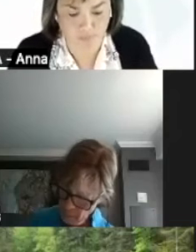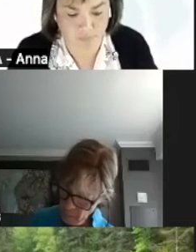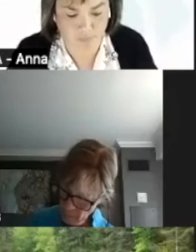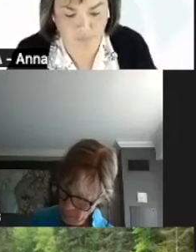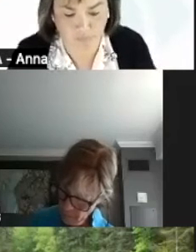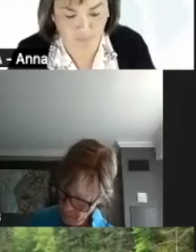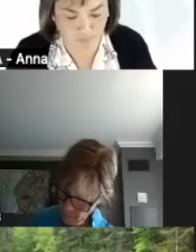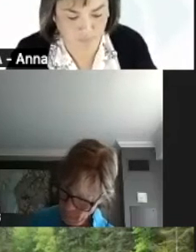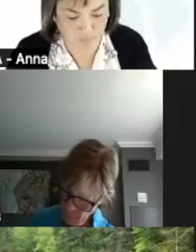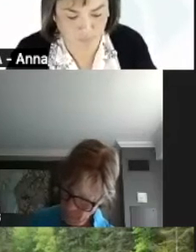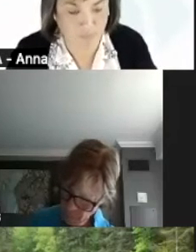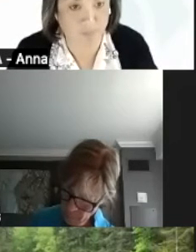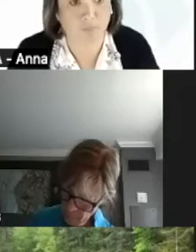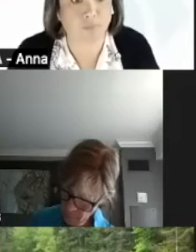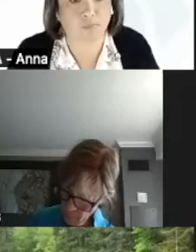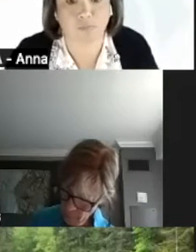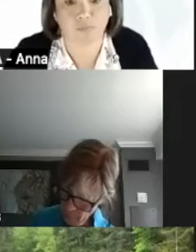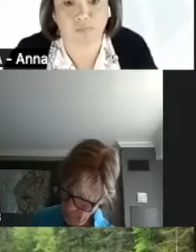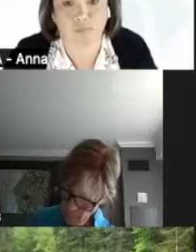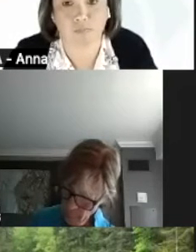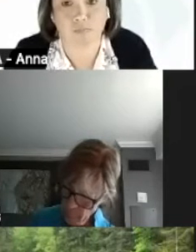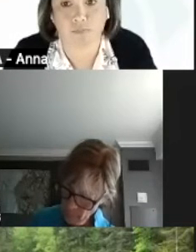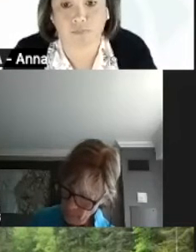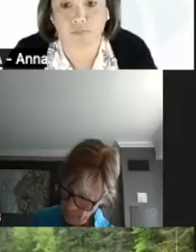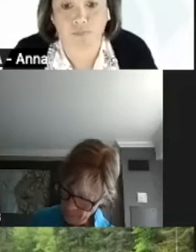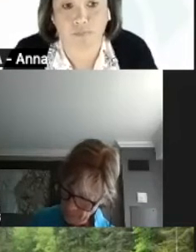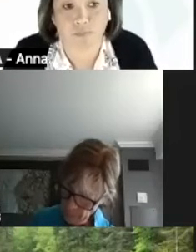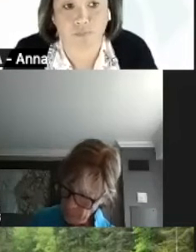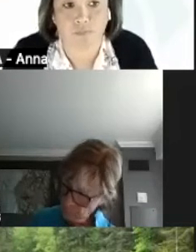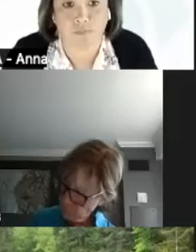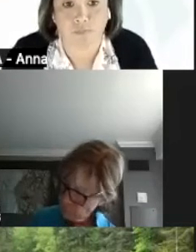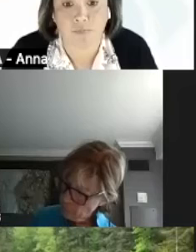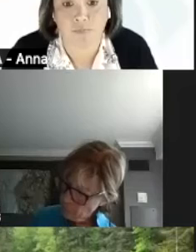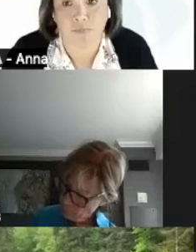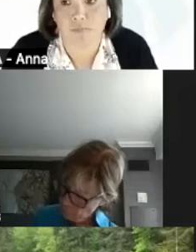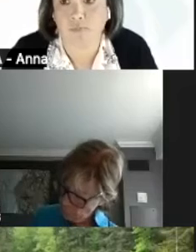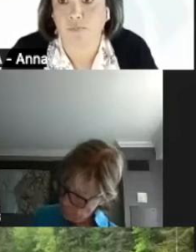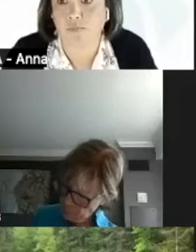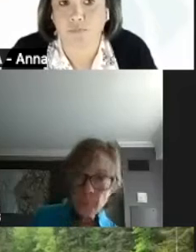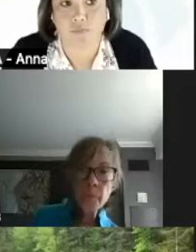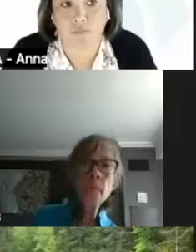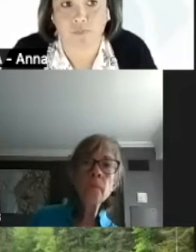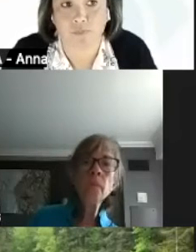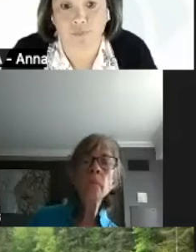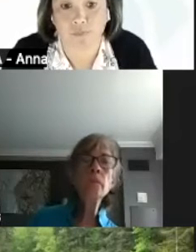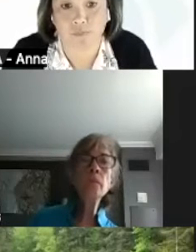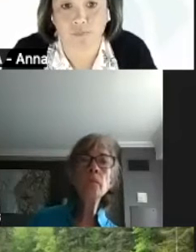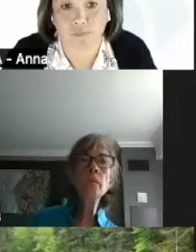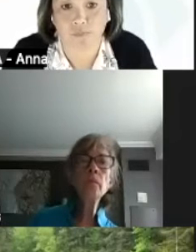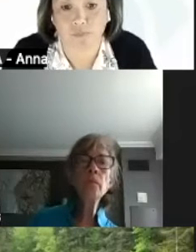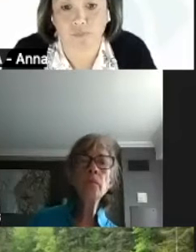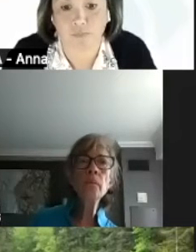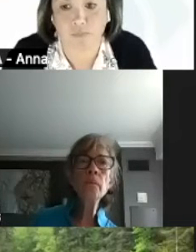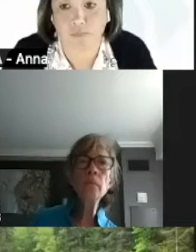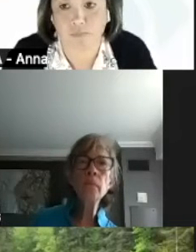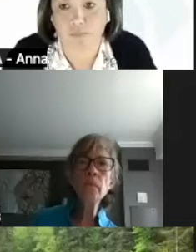so that they don't need to know exactly what it says. And then this next slide is just showing you that